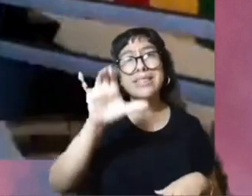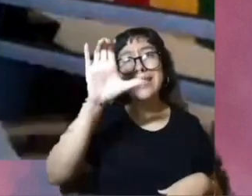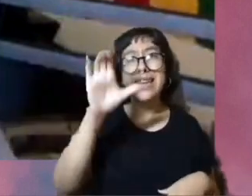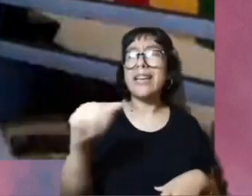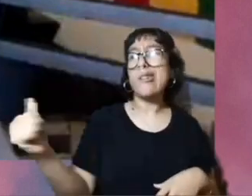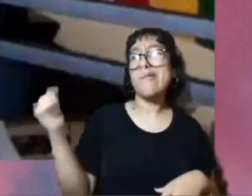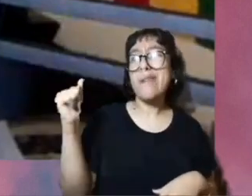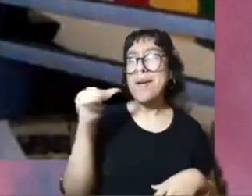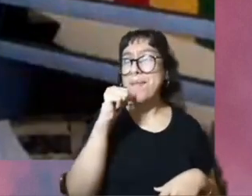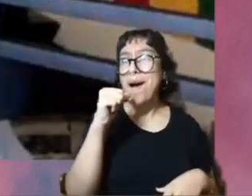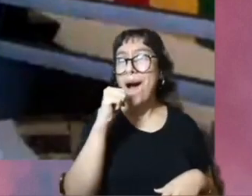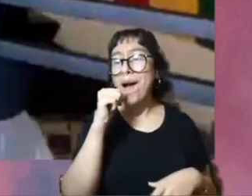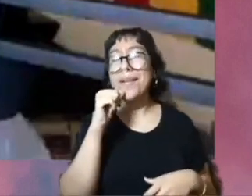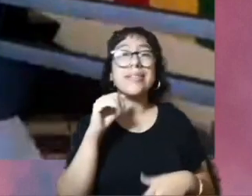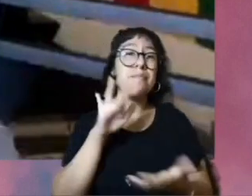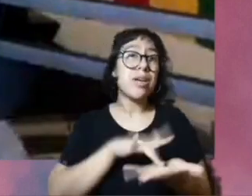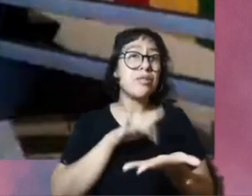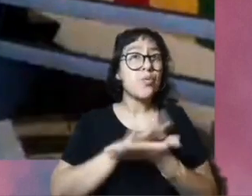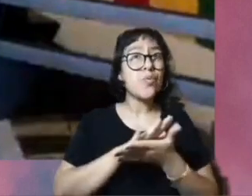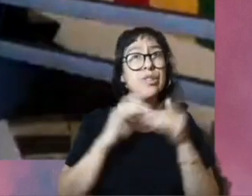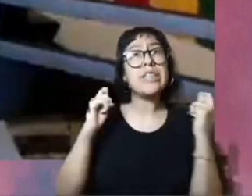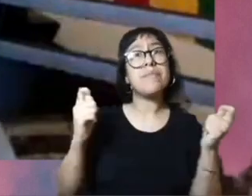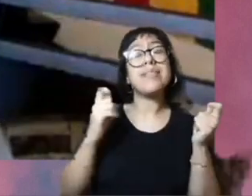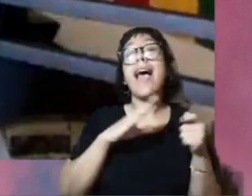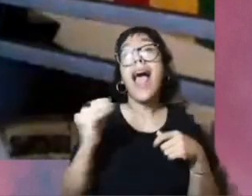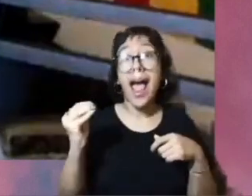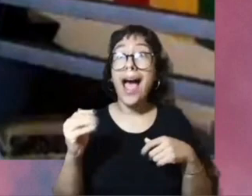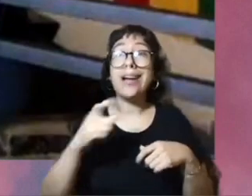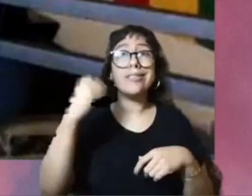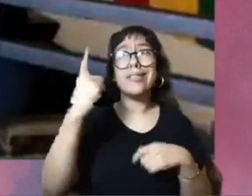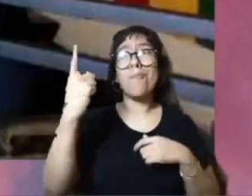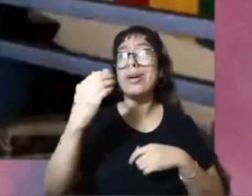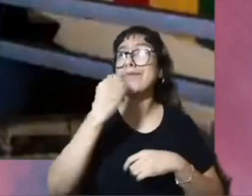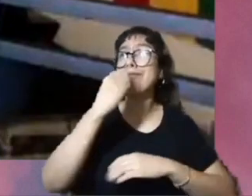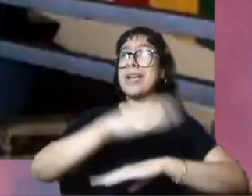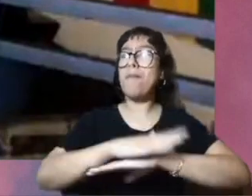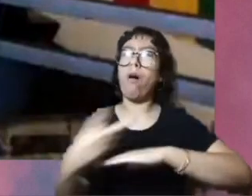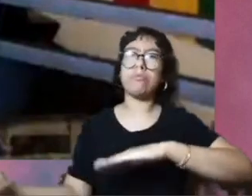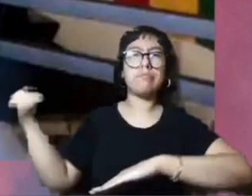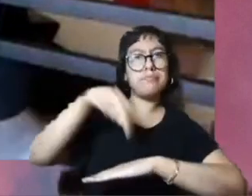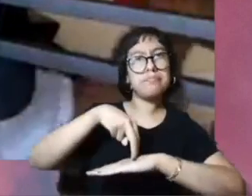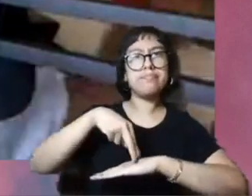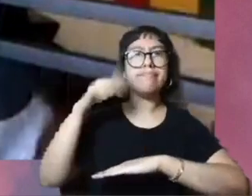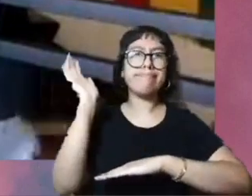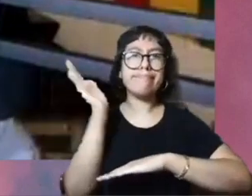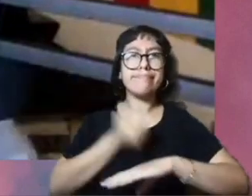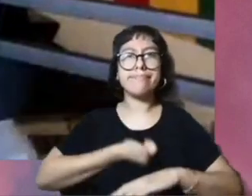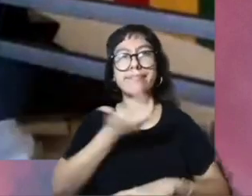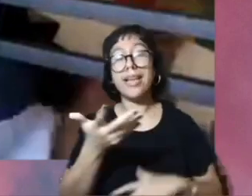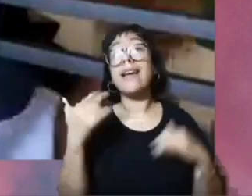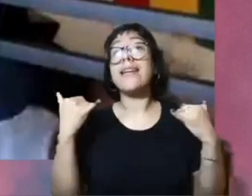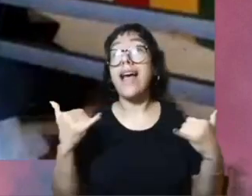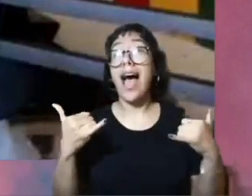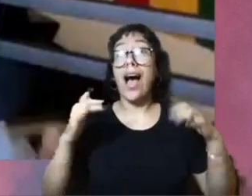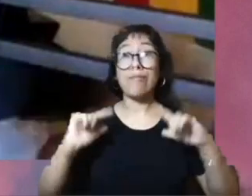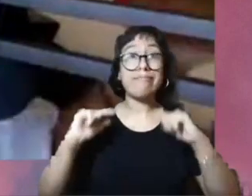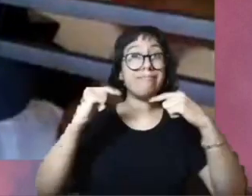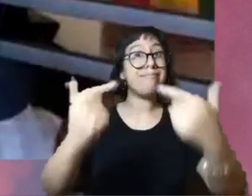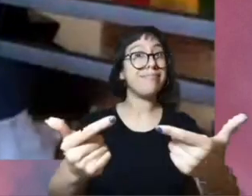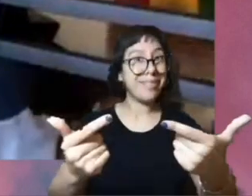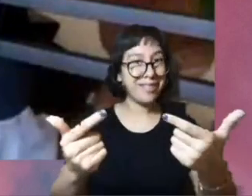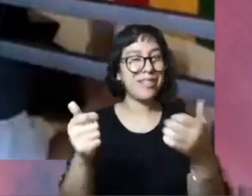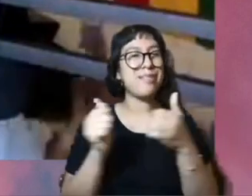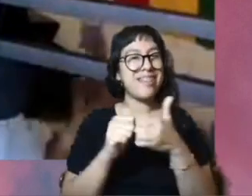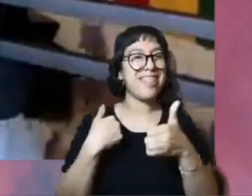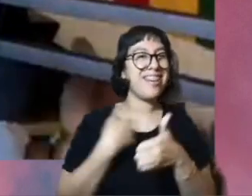middle school gymnasiums, and once on top of someone's dining room table. And now here at the